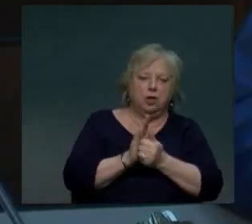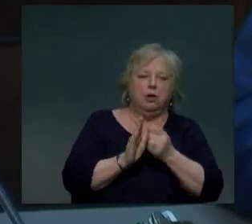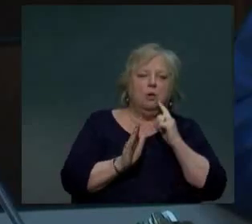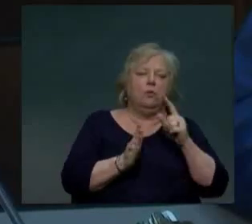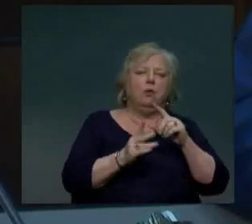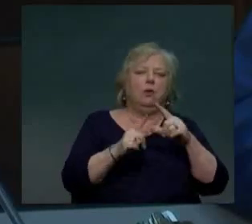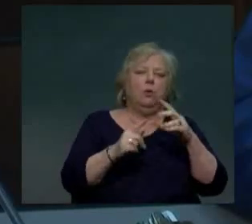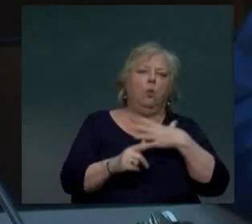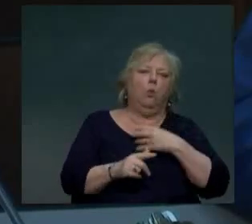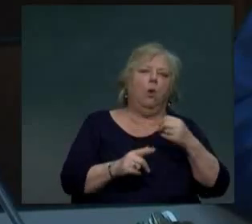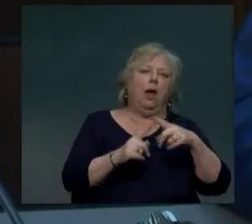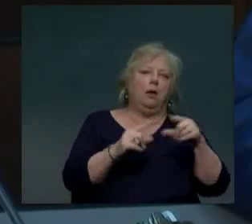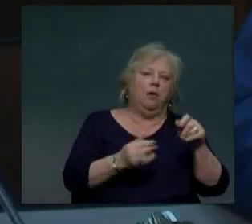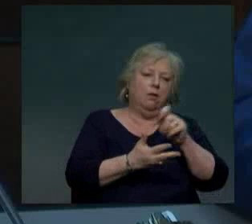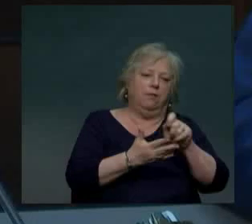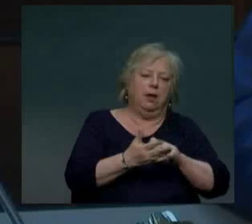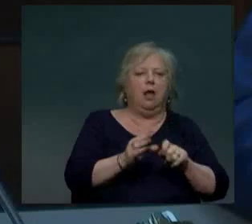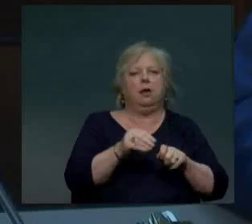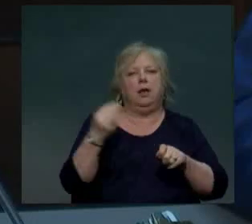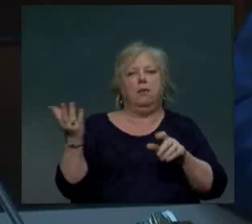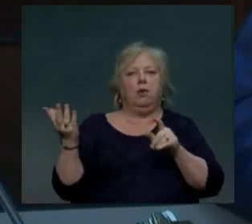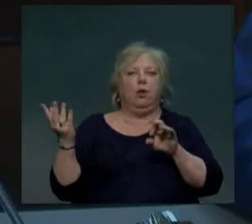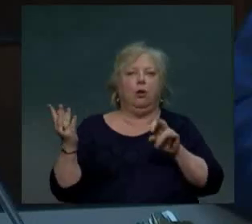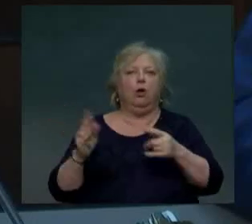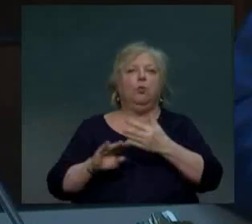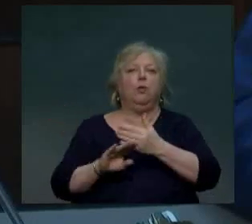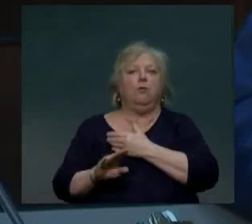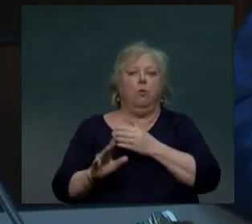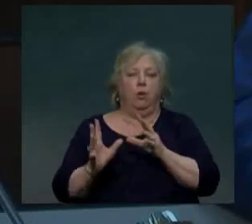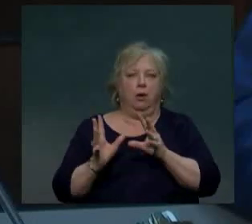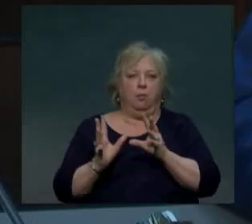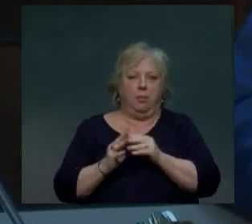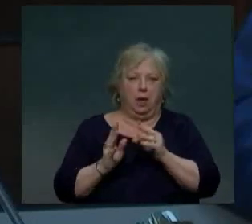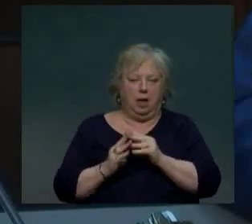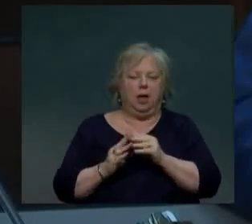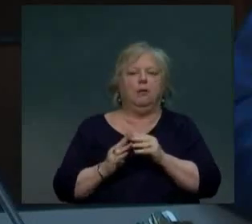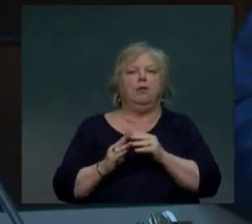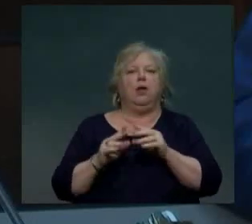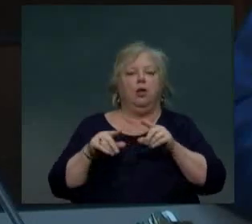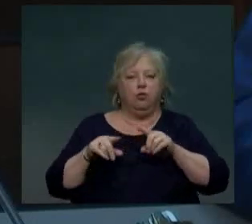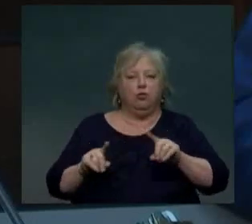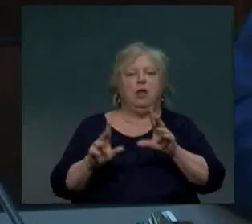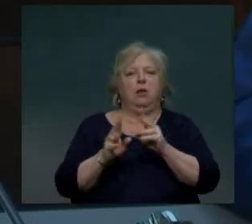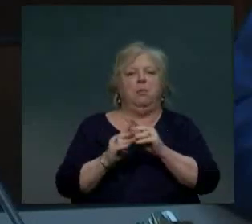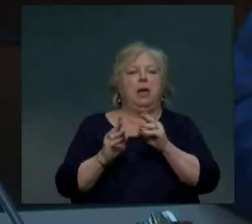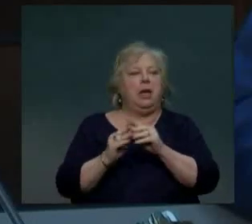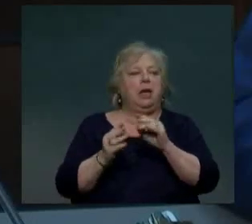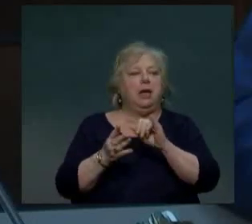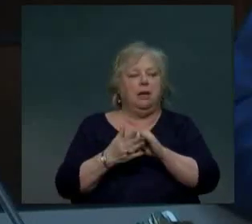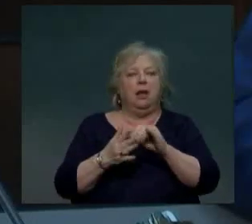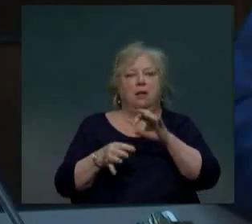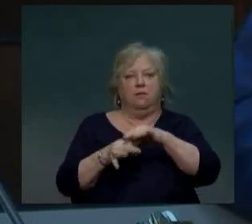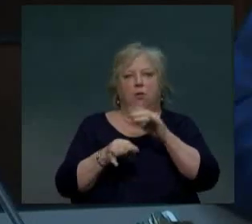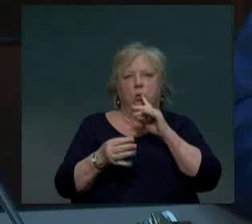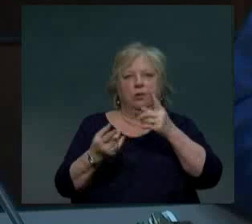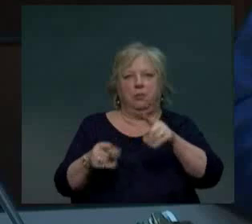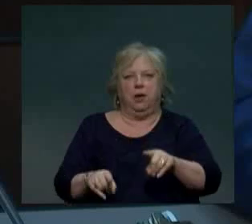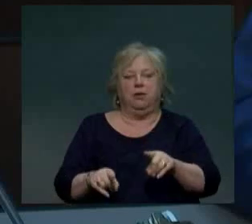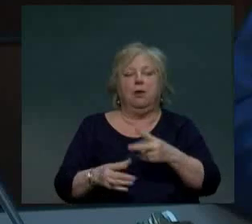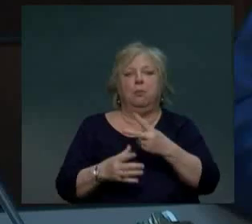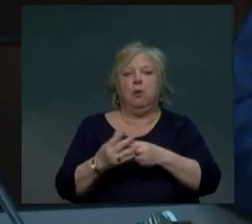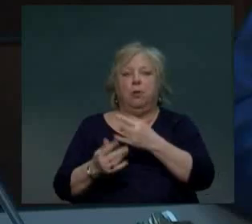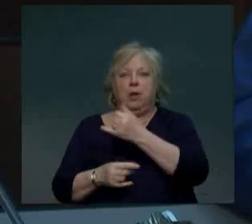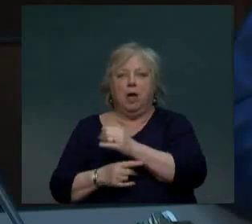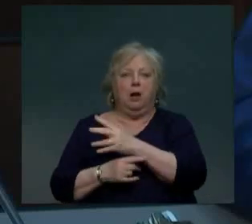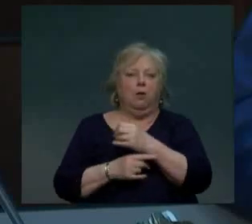clerk prior to the official start of the meeting, in which the item will be voted on by the board. Both the yellow citizens communications card